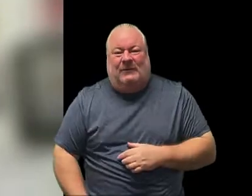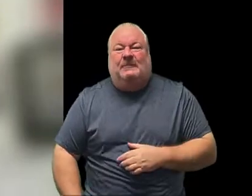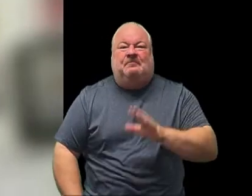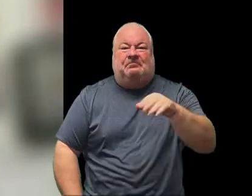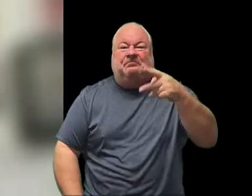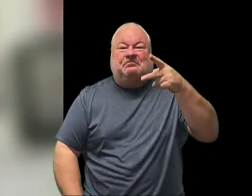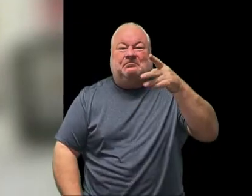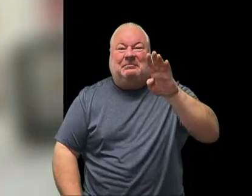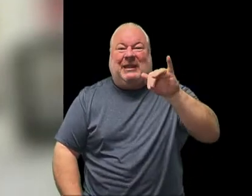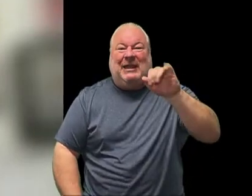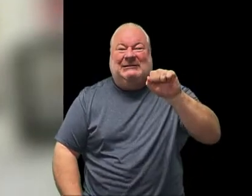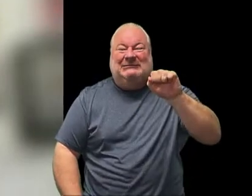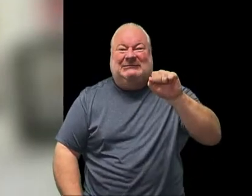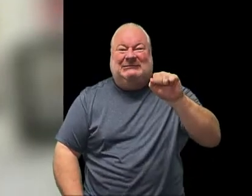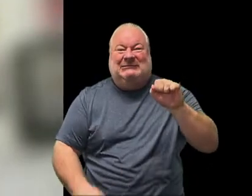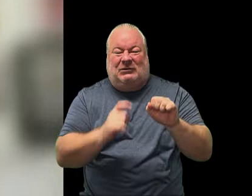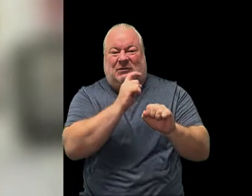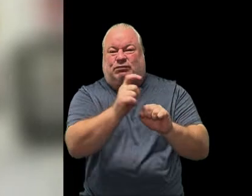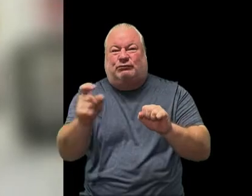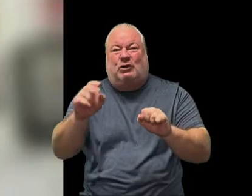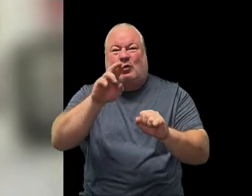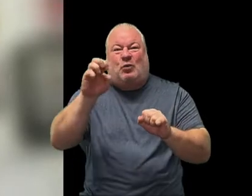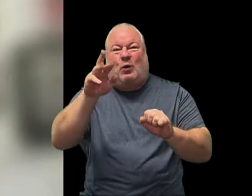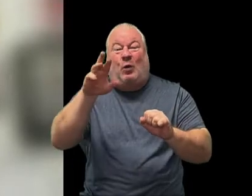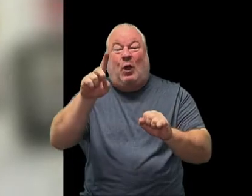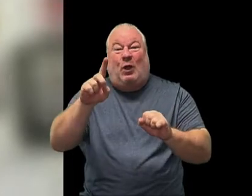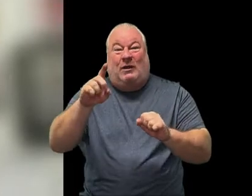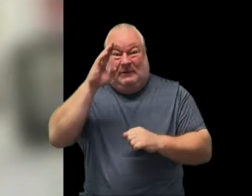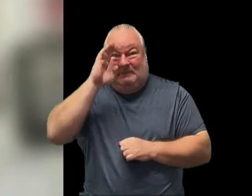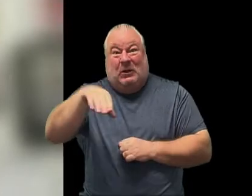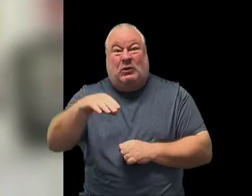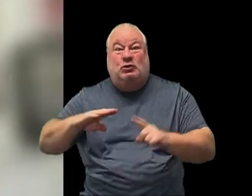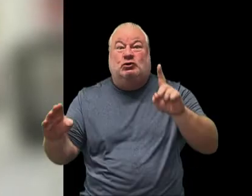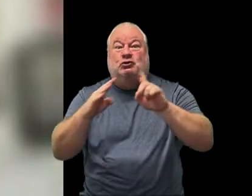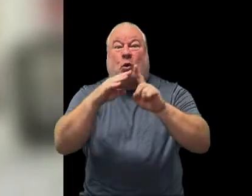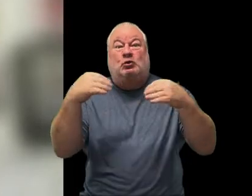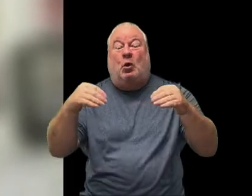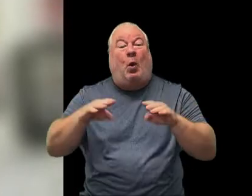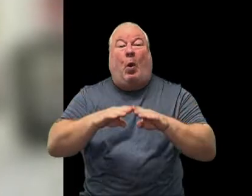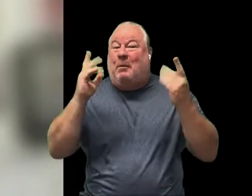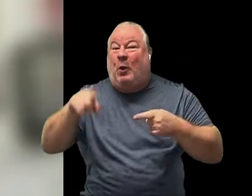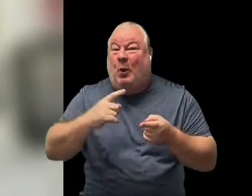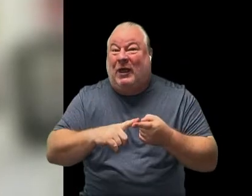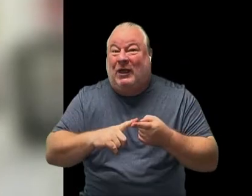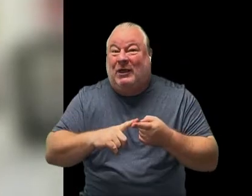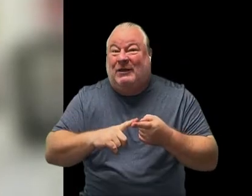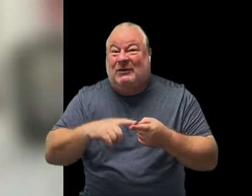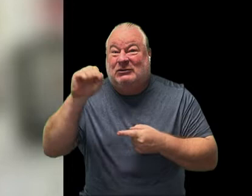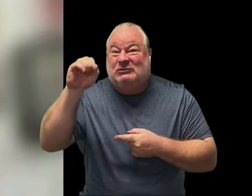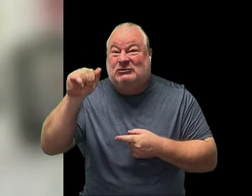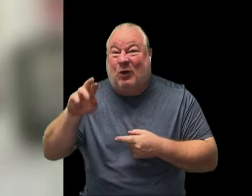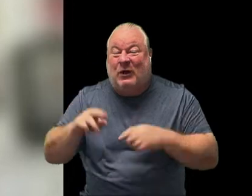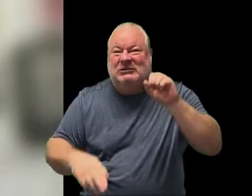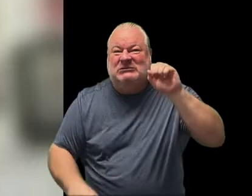I already talked about it. Our SOAR store is going to open September 6th. September